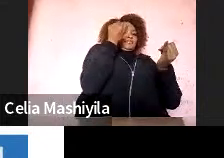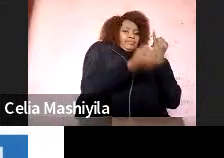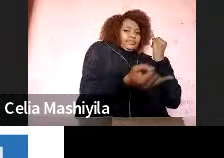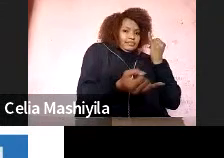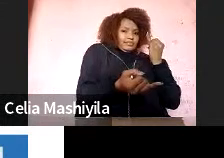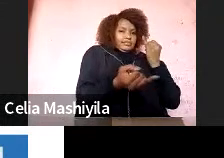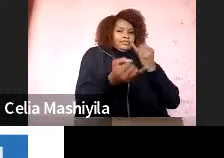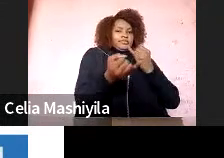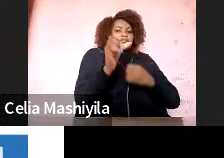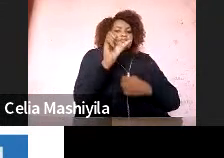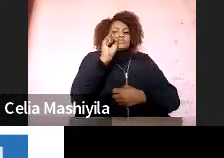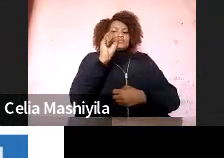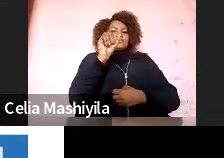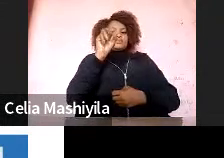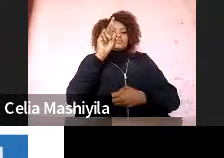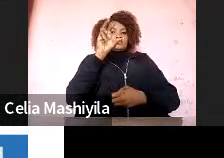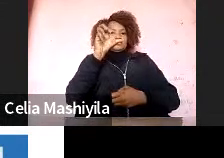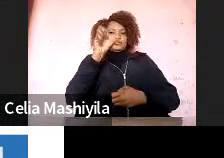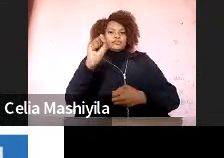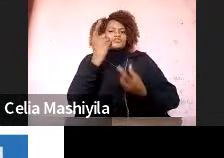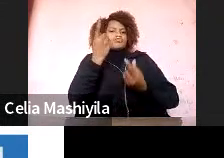called DA51.